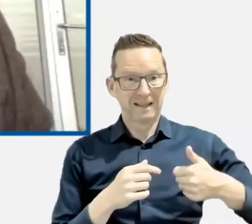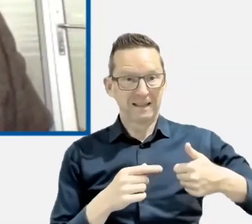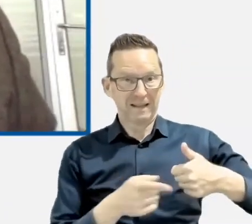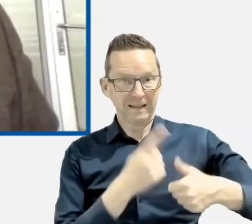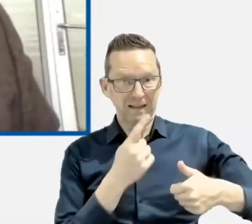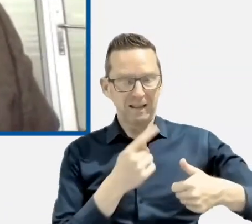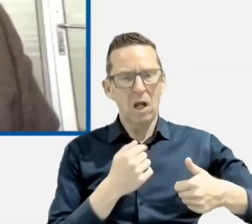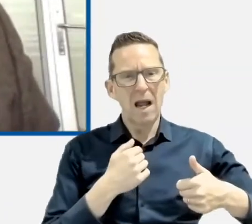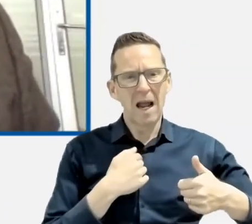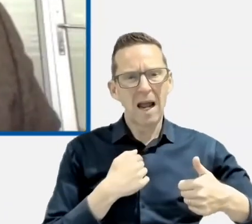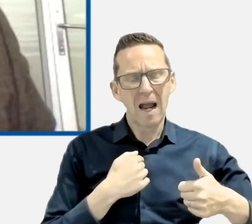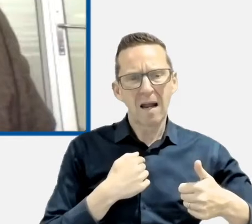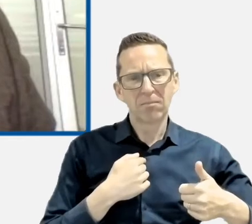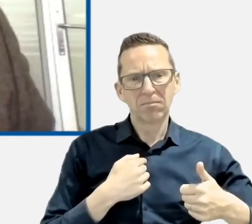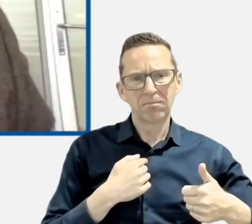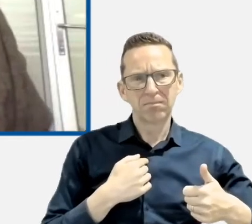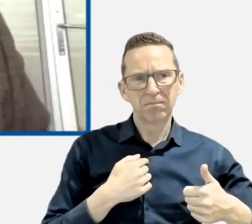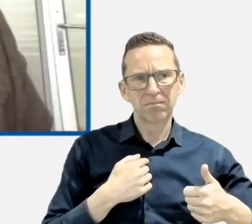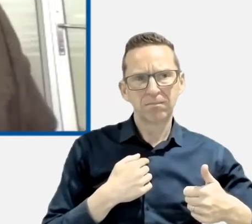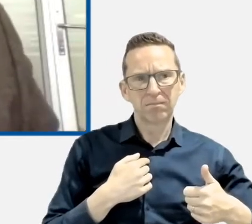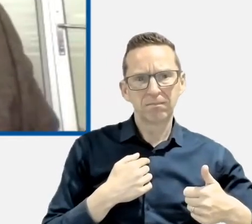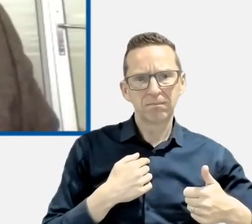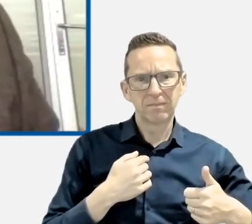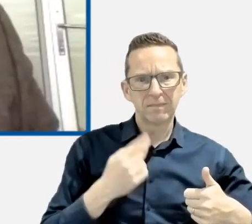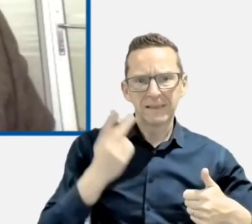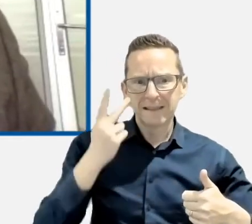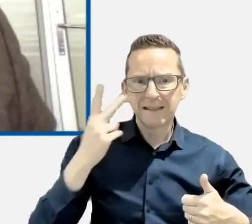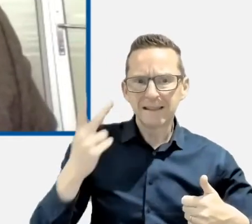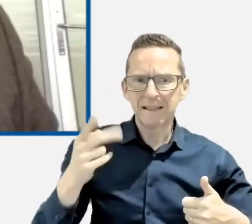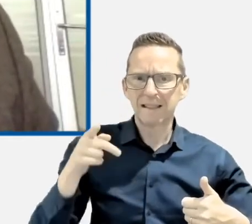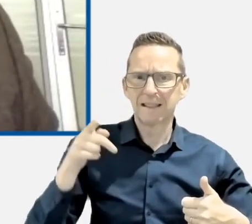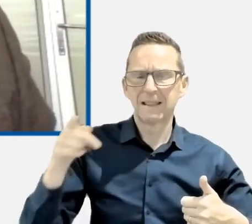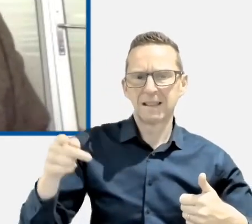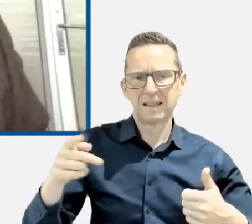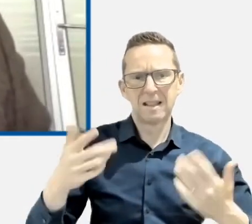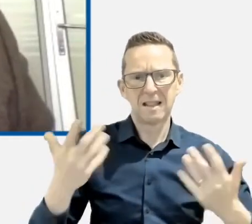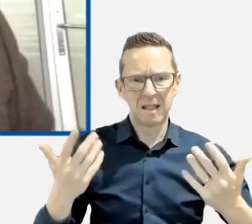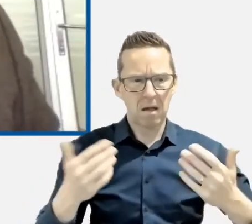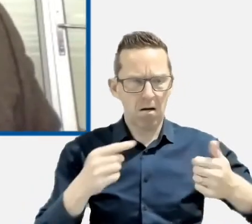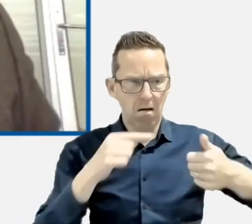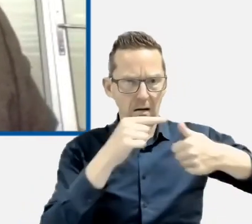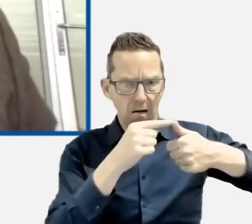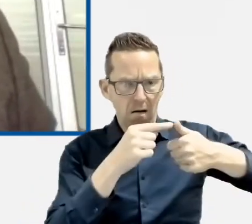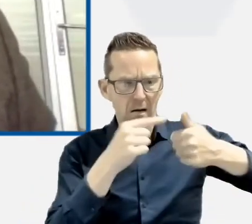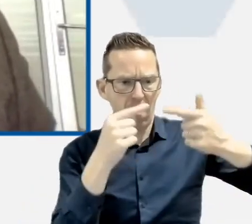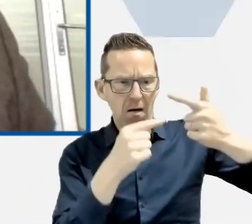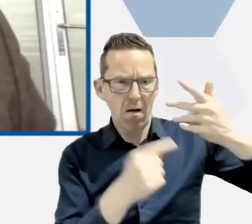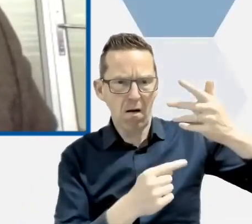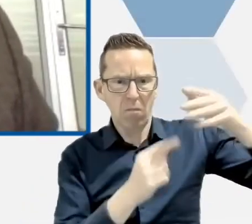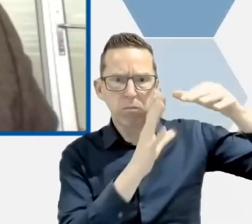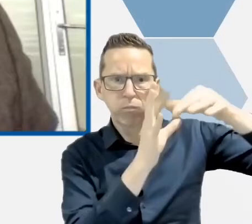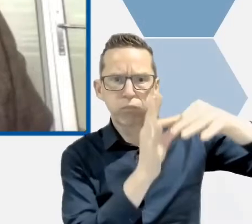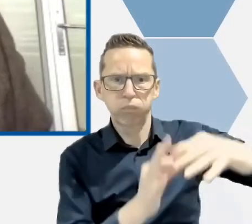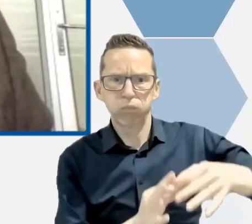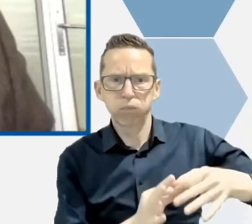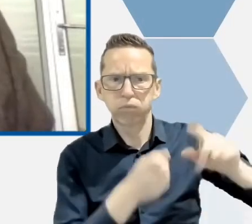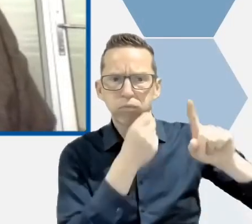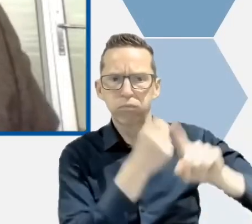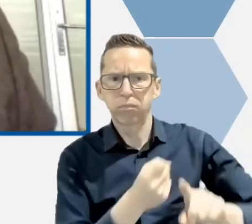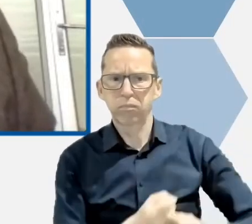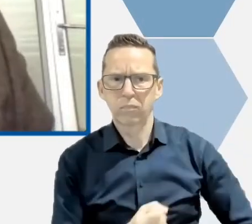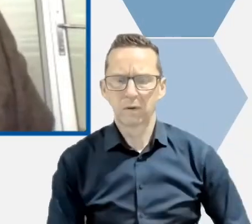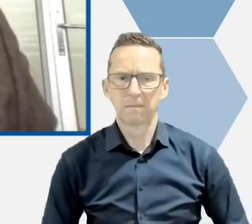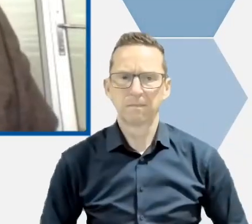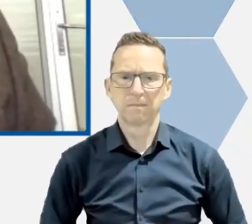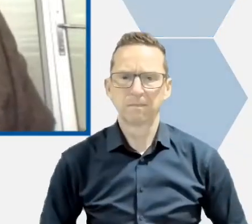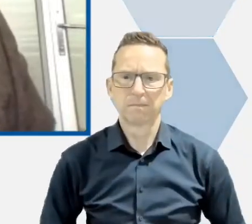worked towards ensuring that we address that driver. Then secondly, we are intending to strengthen